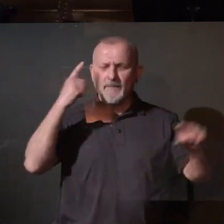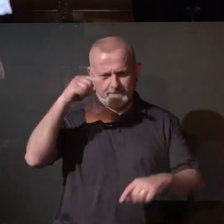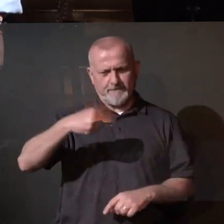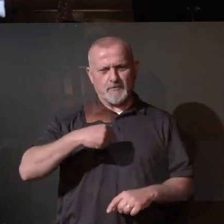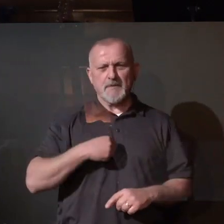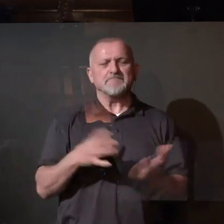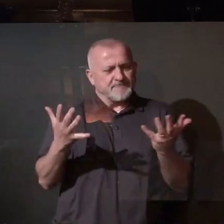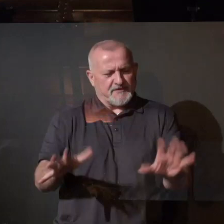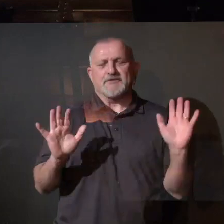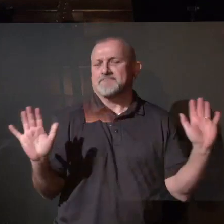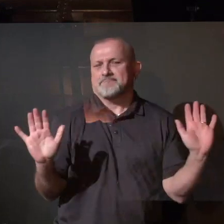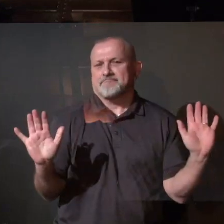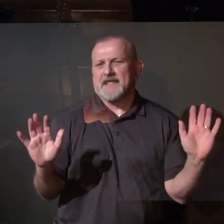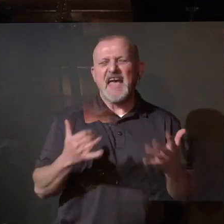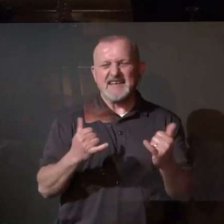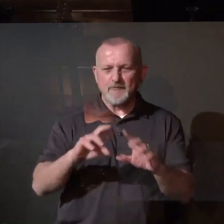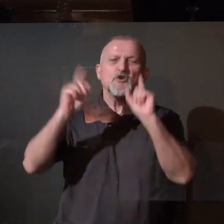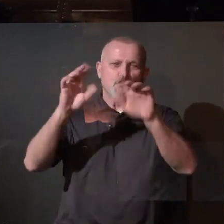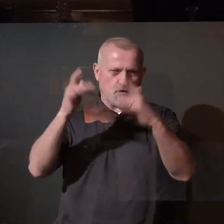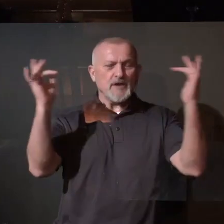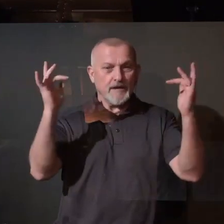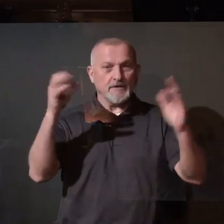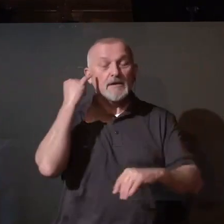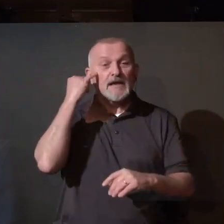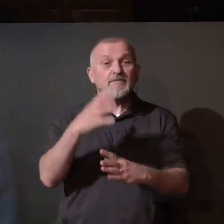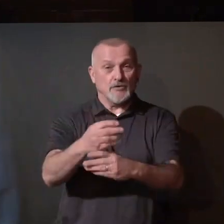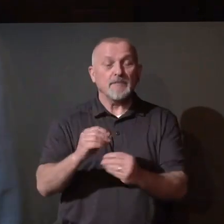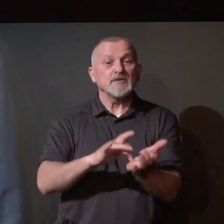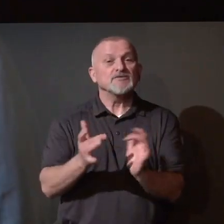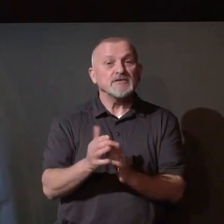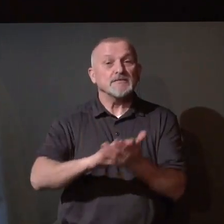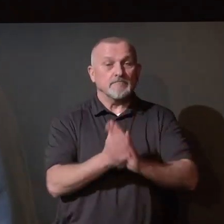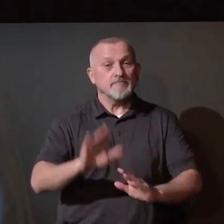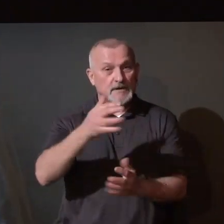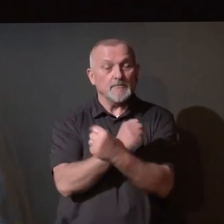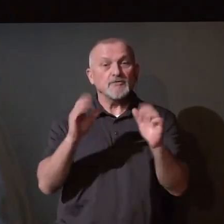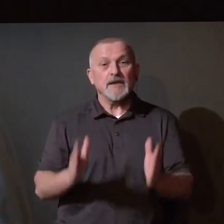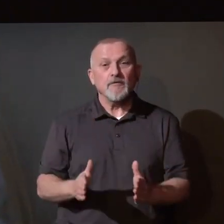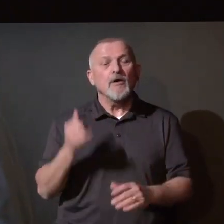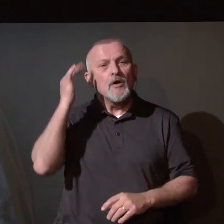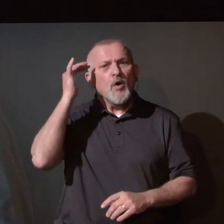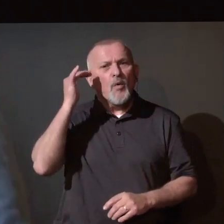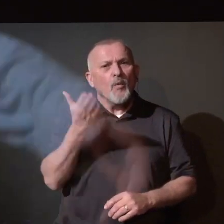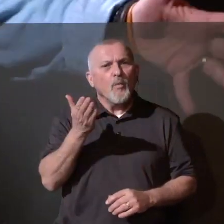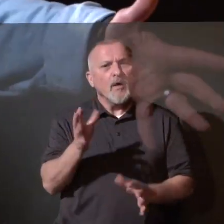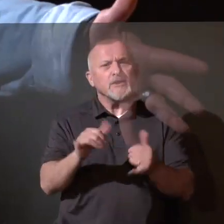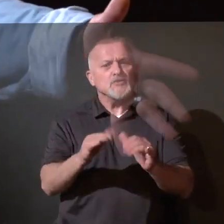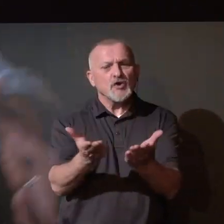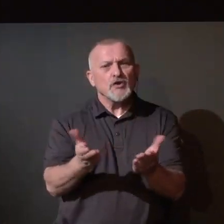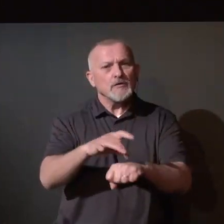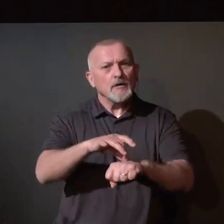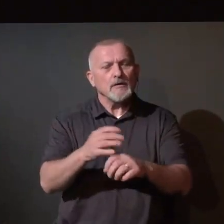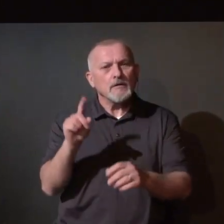be with me in heaven. When you accepted Jesus as your Savior, if you've done that this morning, why are you still here? What's the